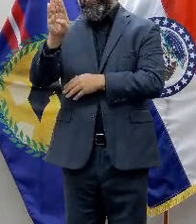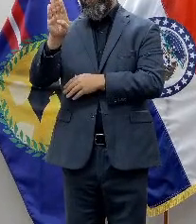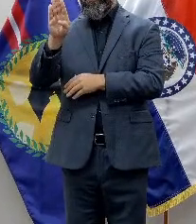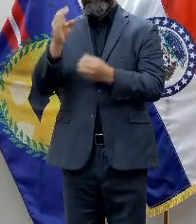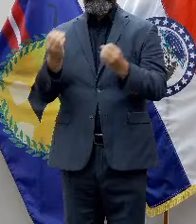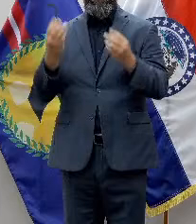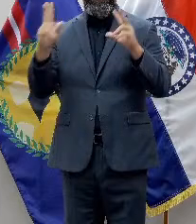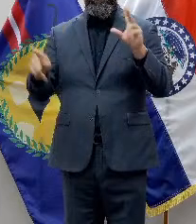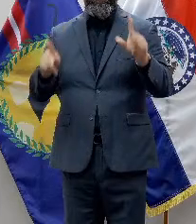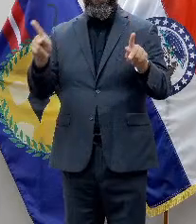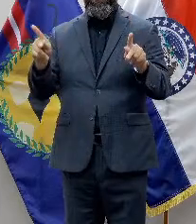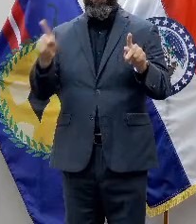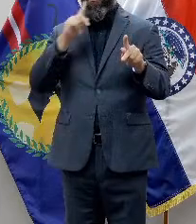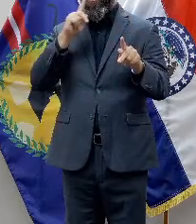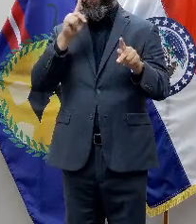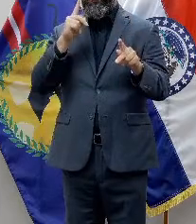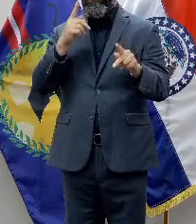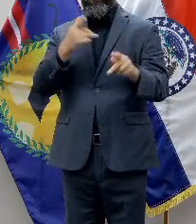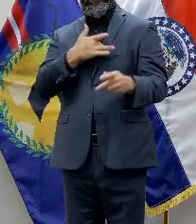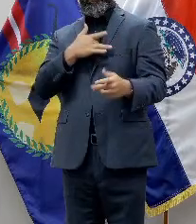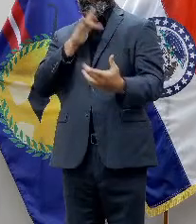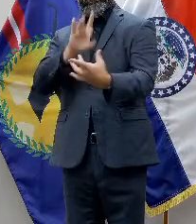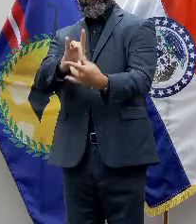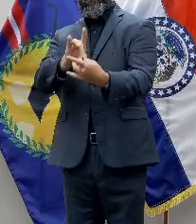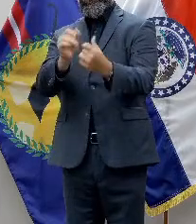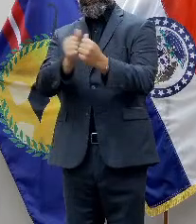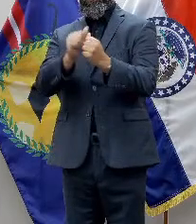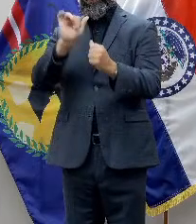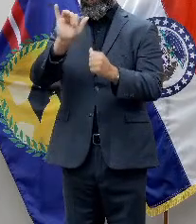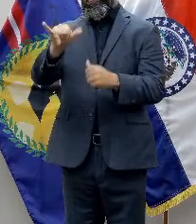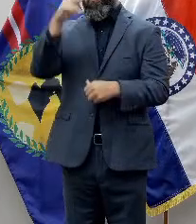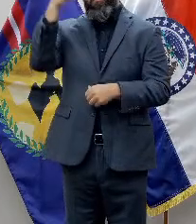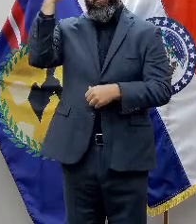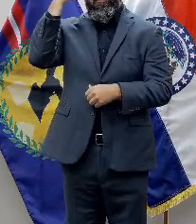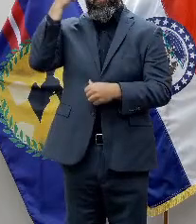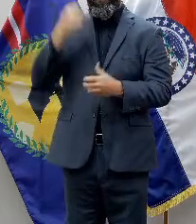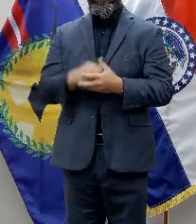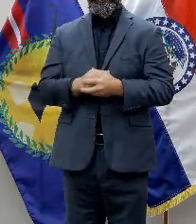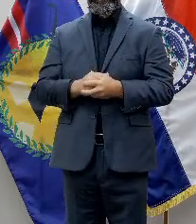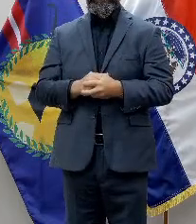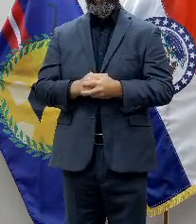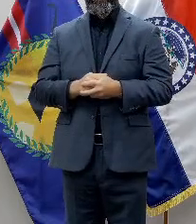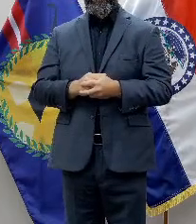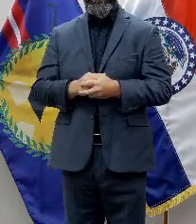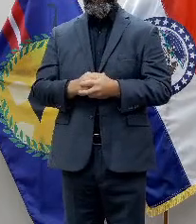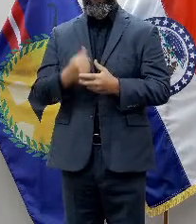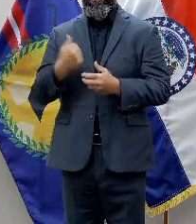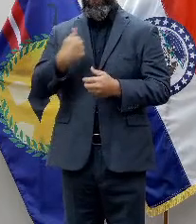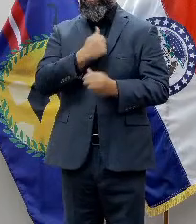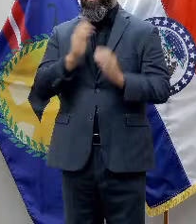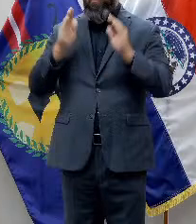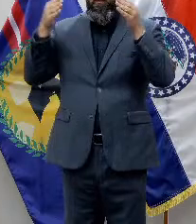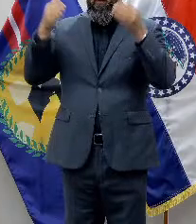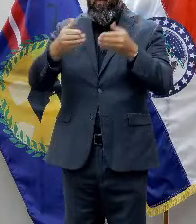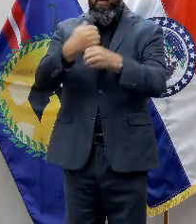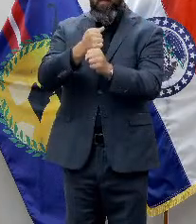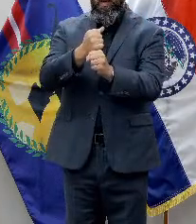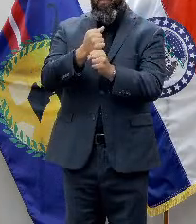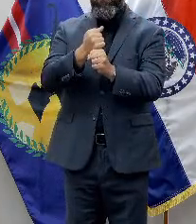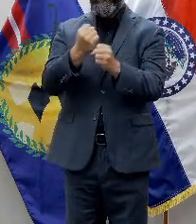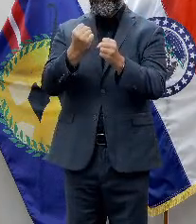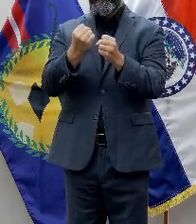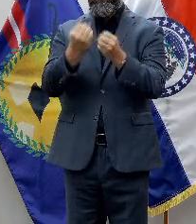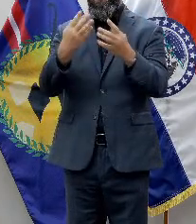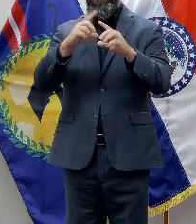people have resonated with some of those different community figures. We have really focused on creating a lot of variety